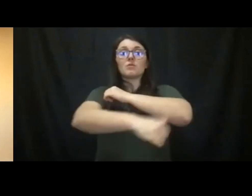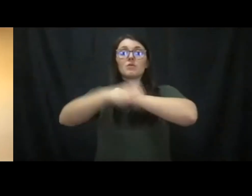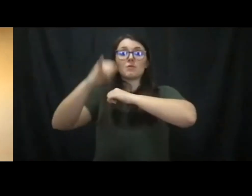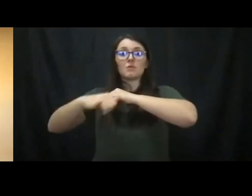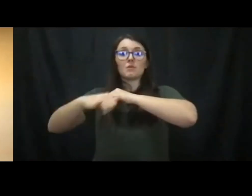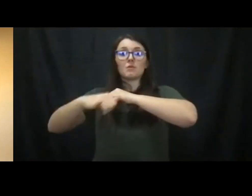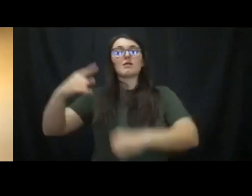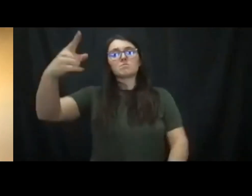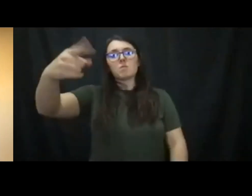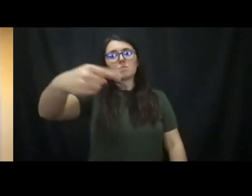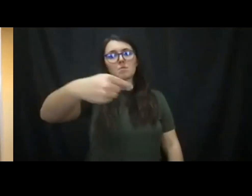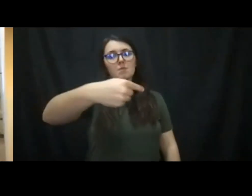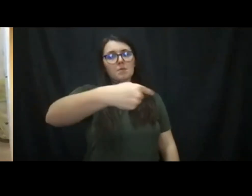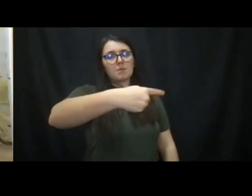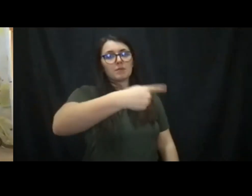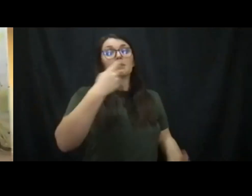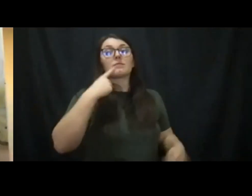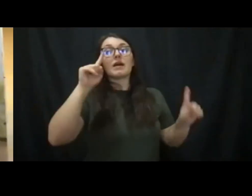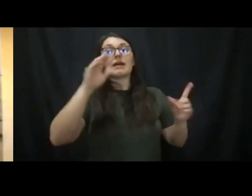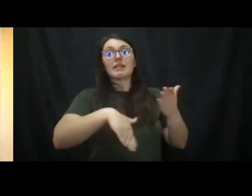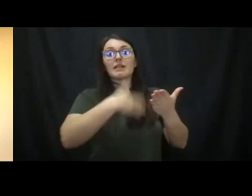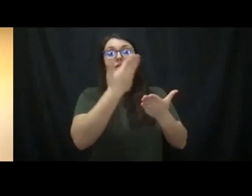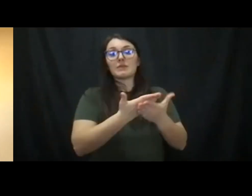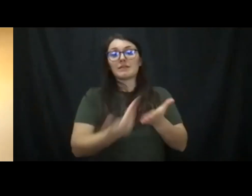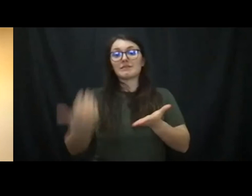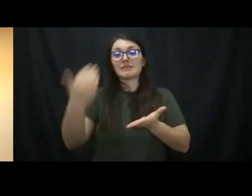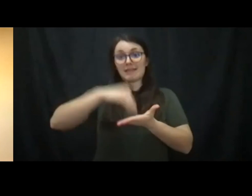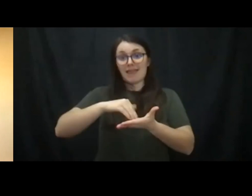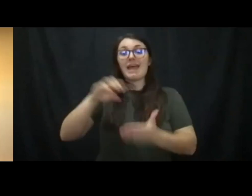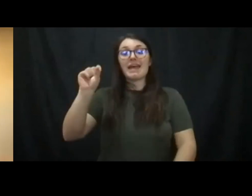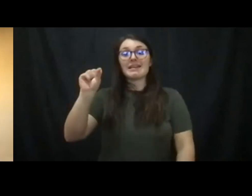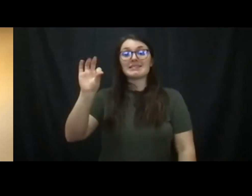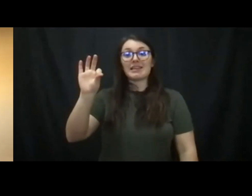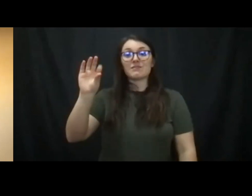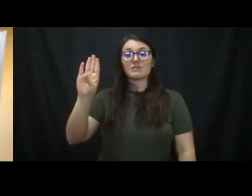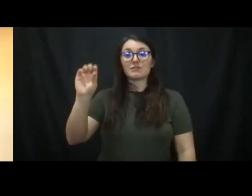Finally, Humphrey arrived at San Francisco Bay.